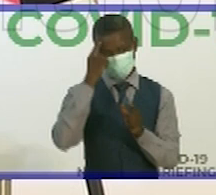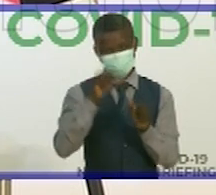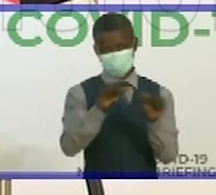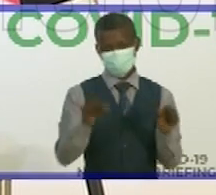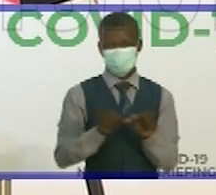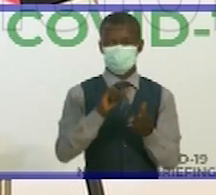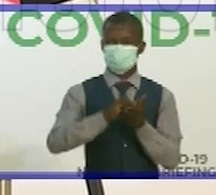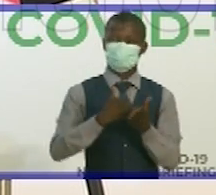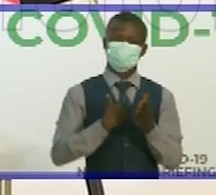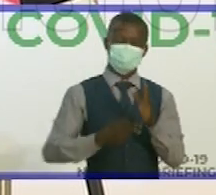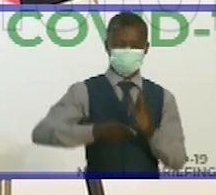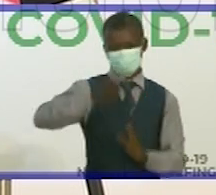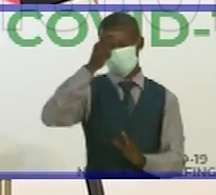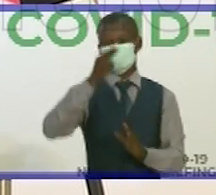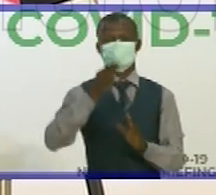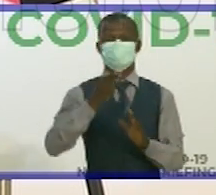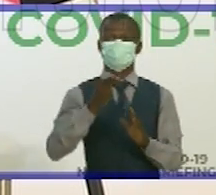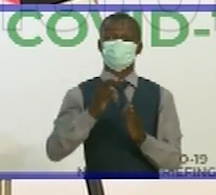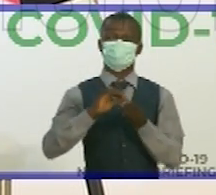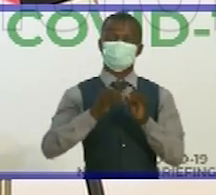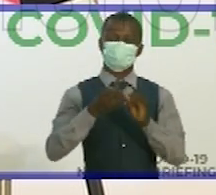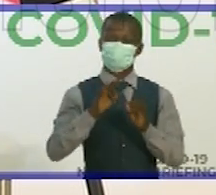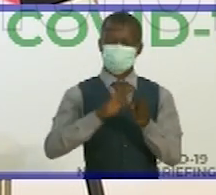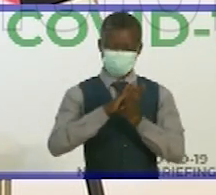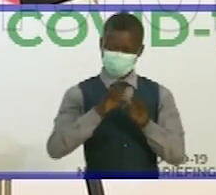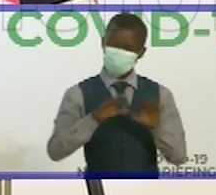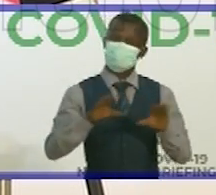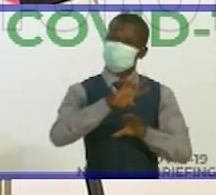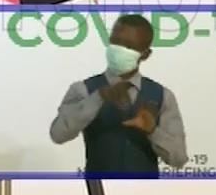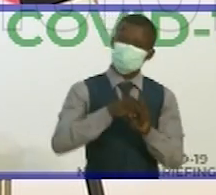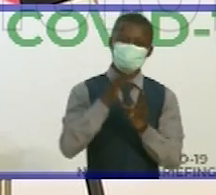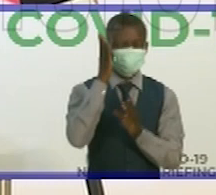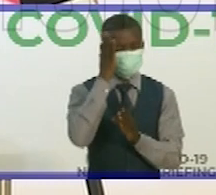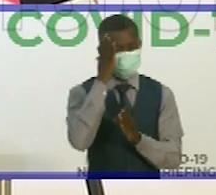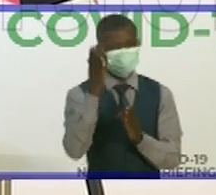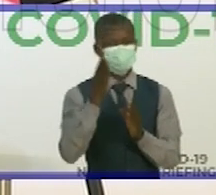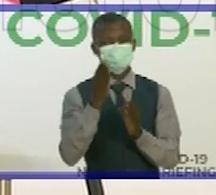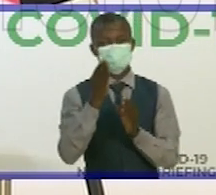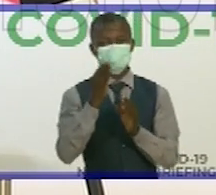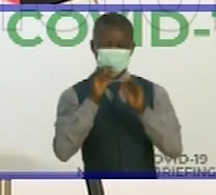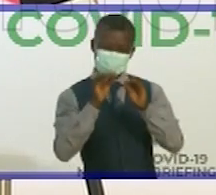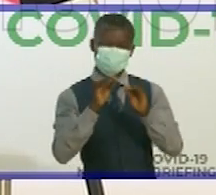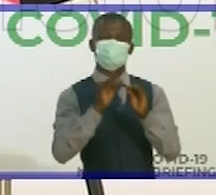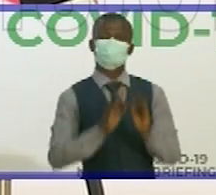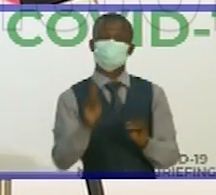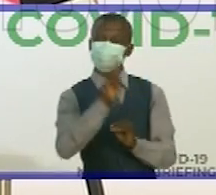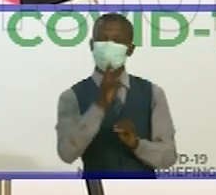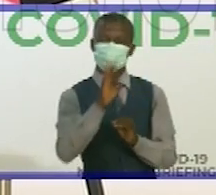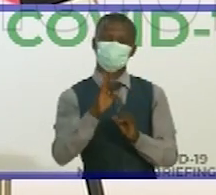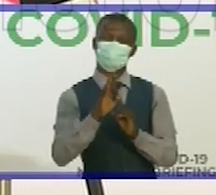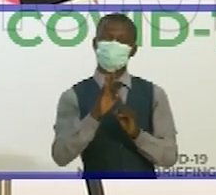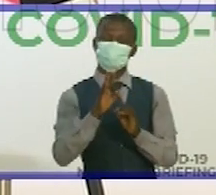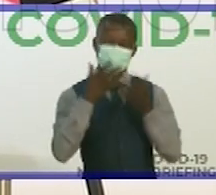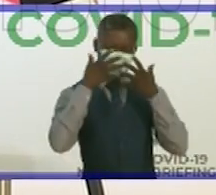high burden of the disease. This includes sensitization on the use of face masks in motor parks for